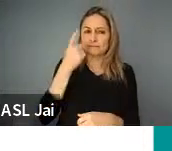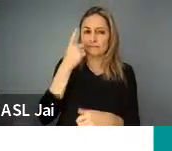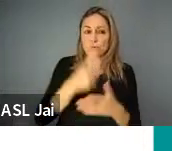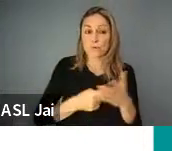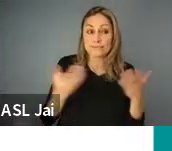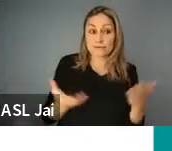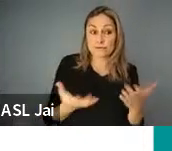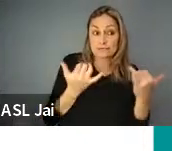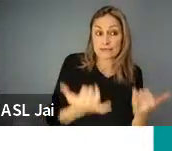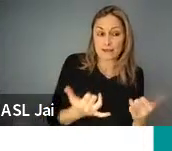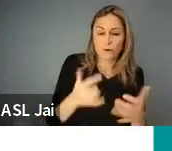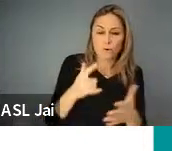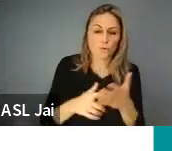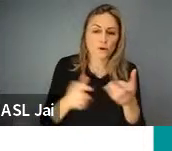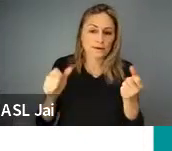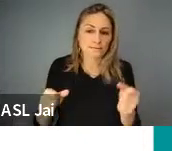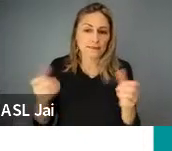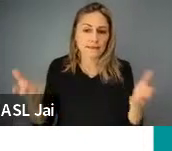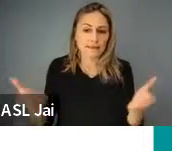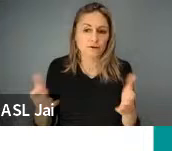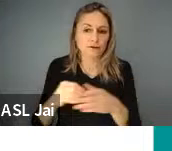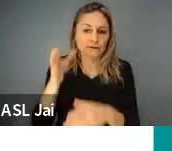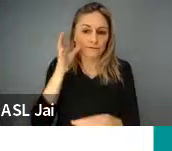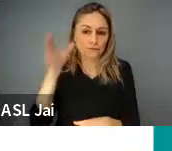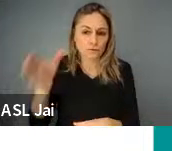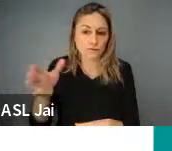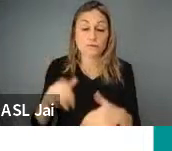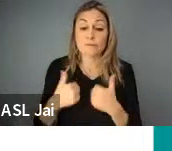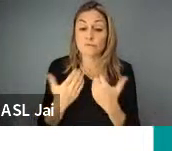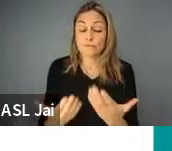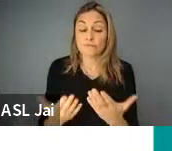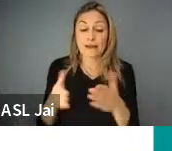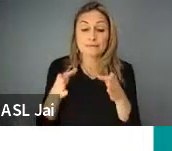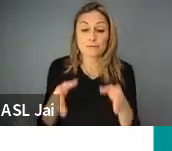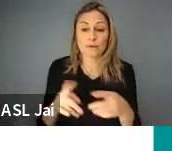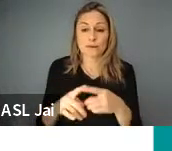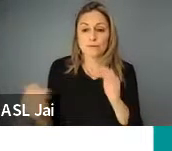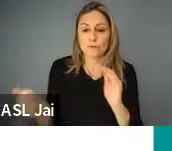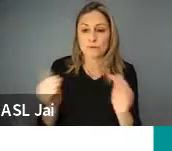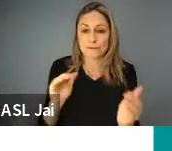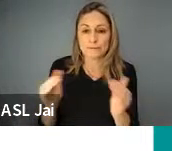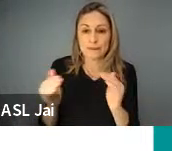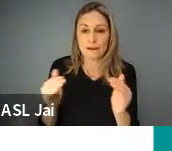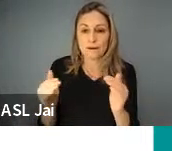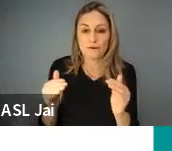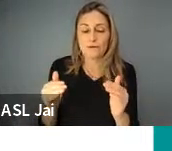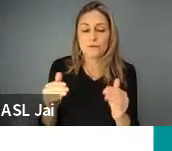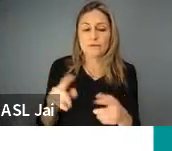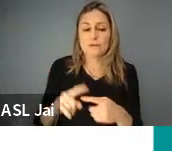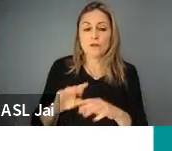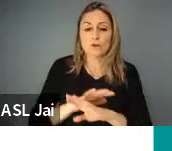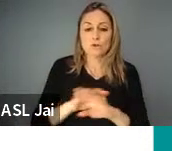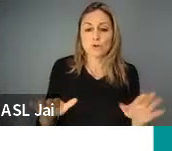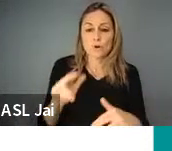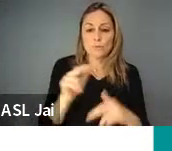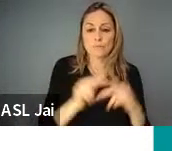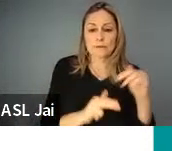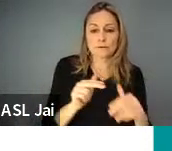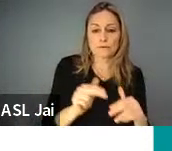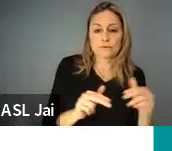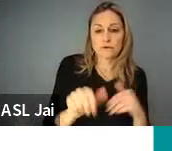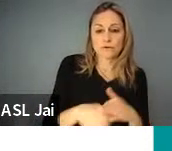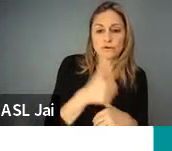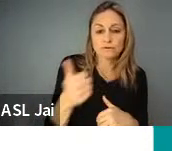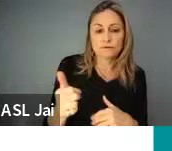what could be here in the future. And it provides a way to compare the no-build alternative with the modified